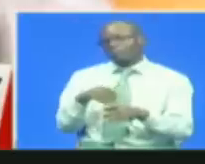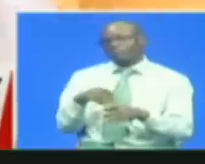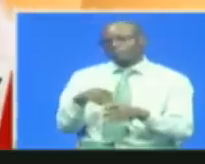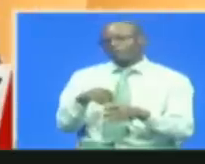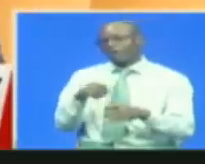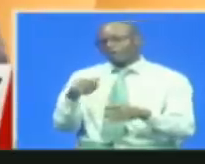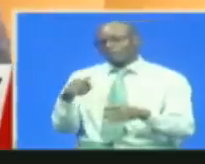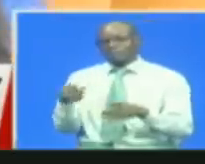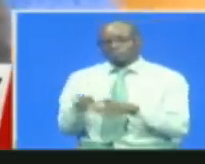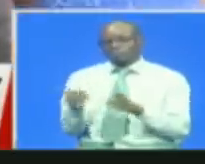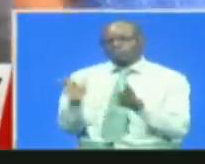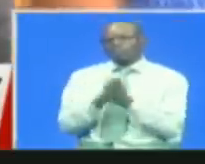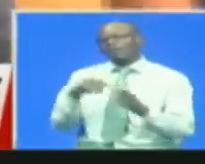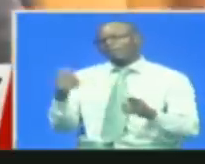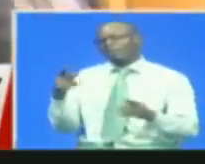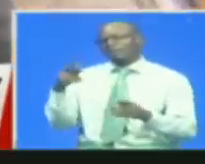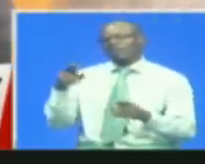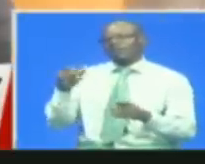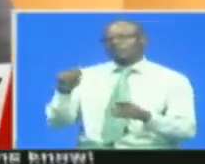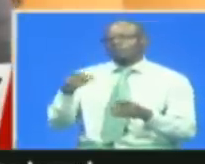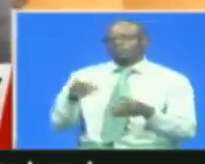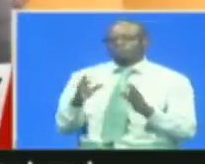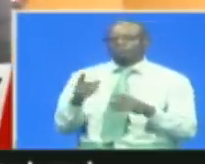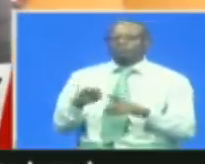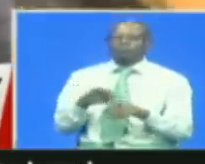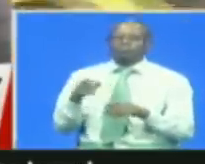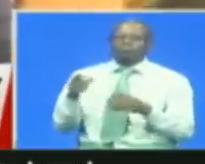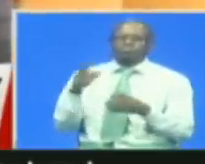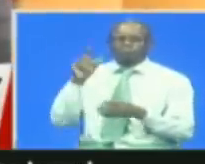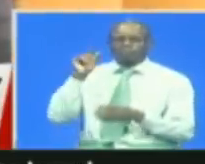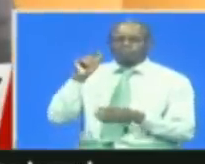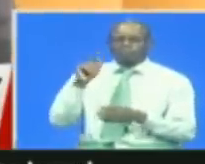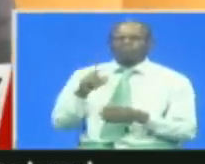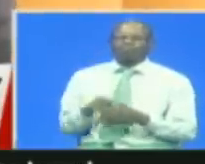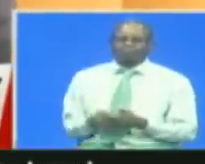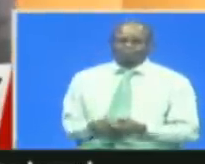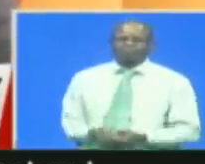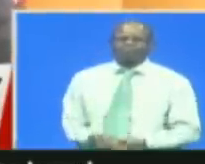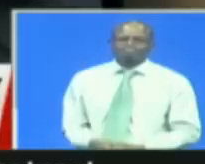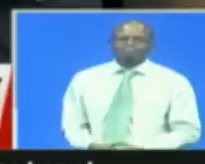Mombasa. Seth Olale, NTV at the Milimani Law Courts, Nairobi.